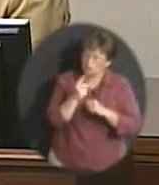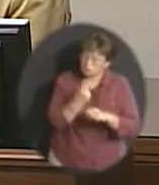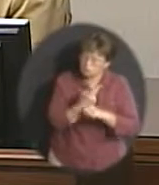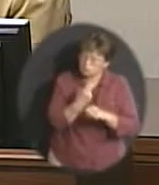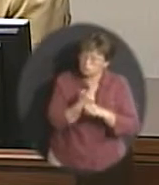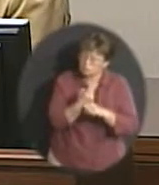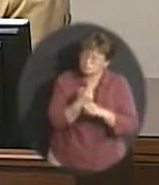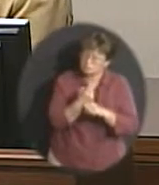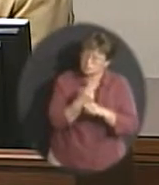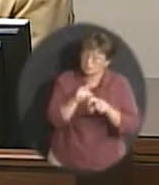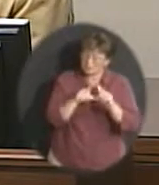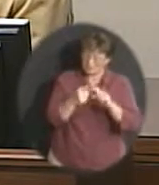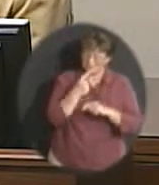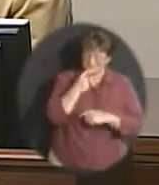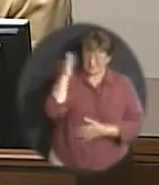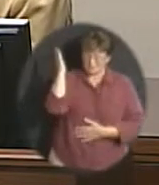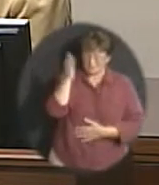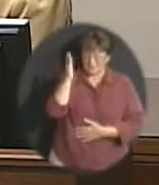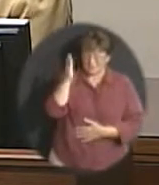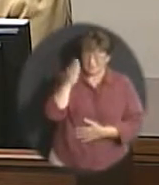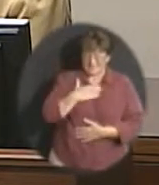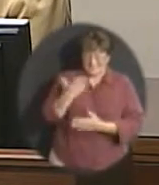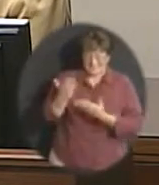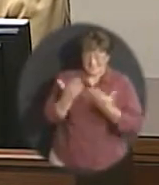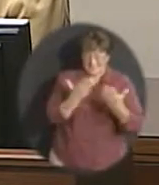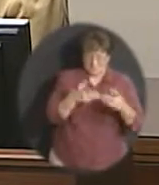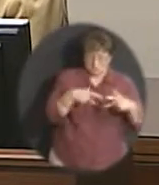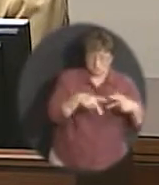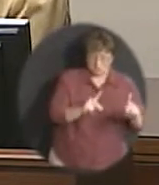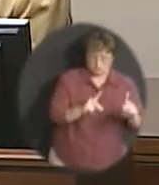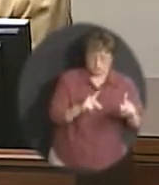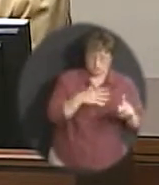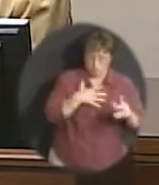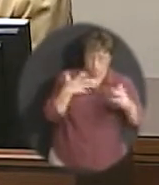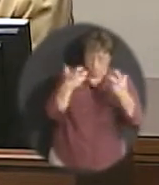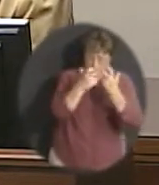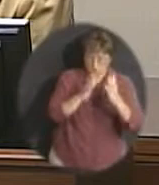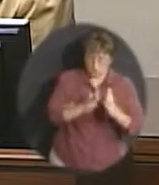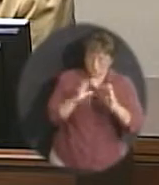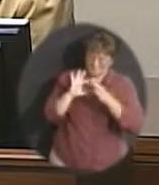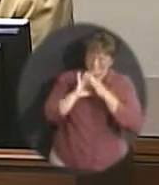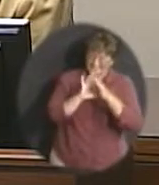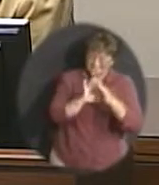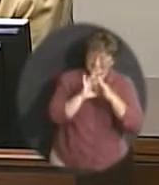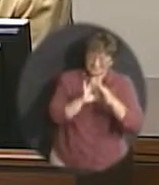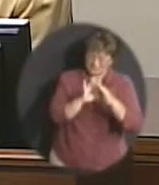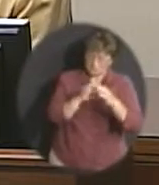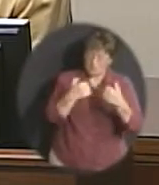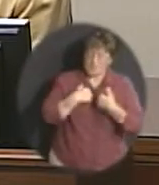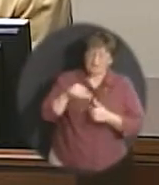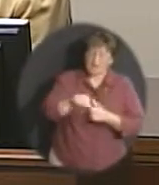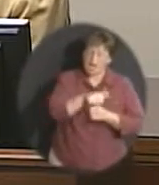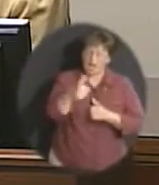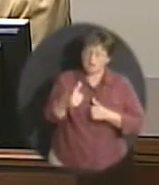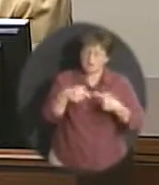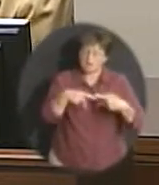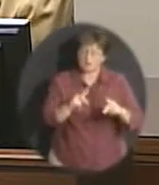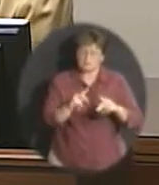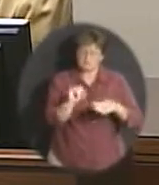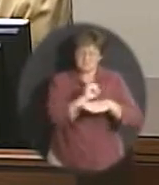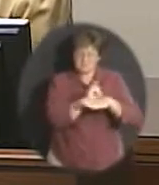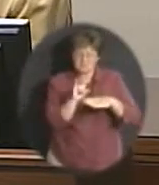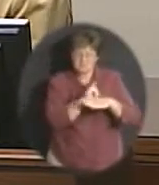in the presentation, provides an opportunity for partnerships and connections. So we have other opportunities for internships, for shadowships, for